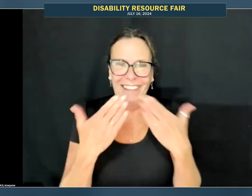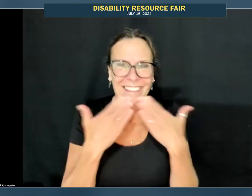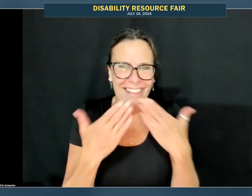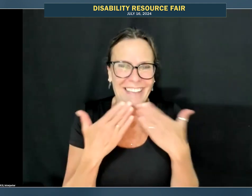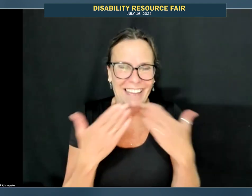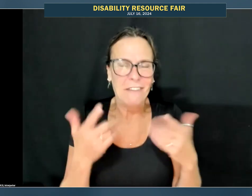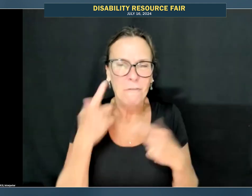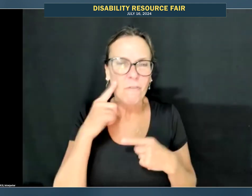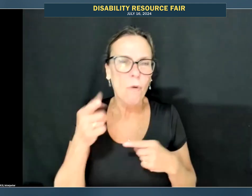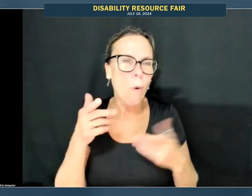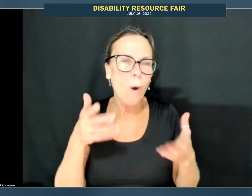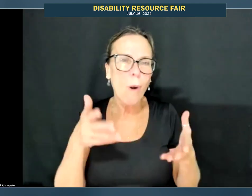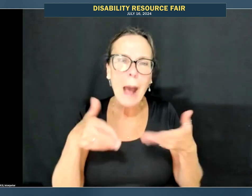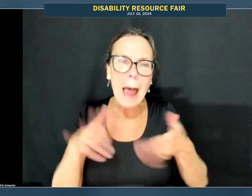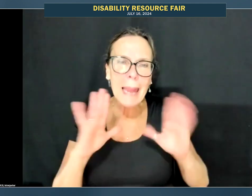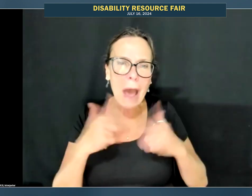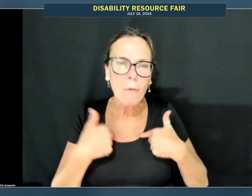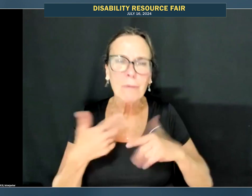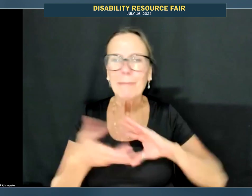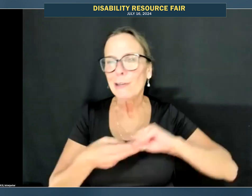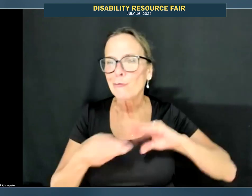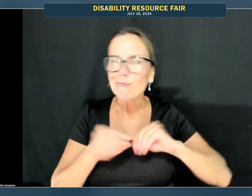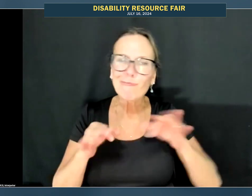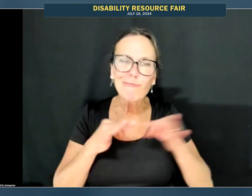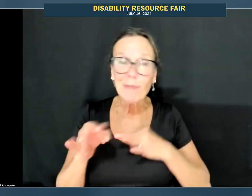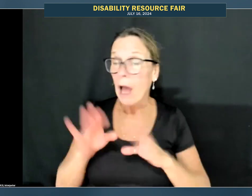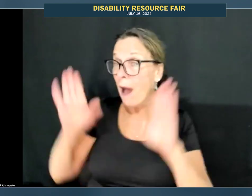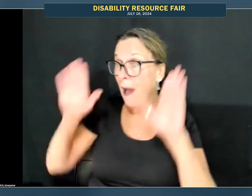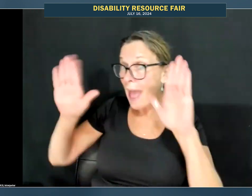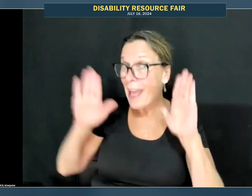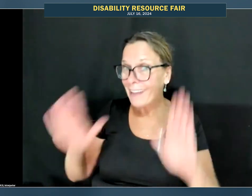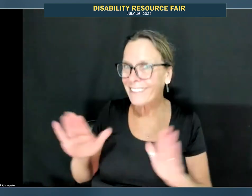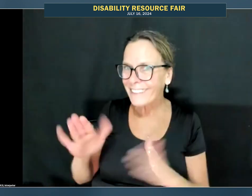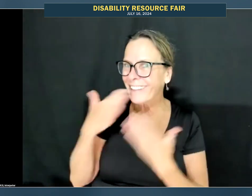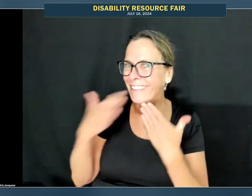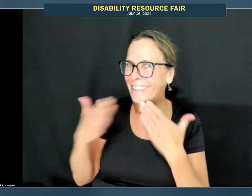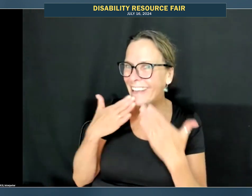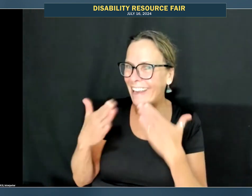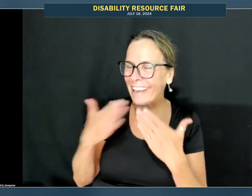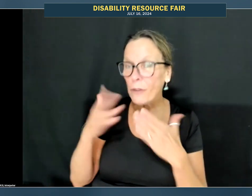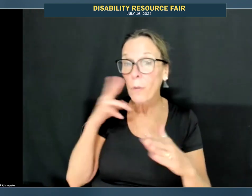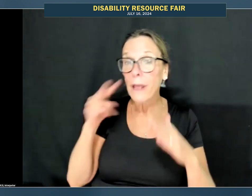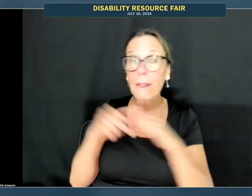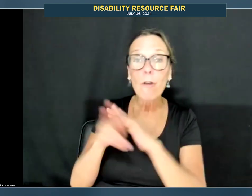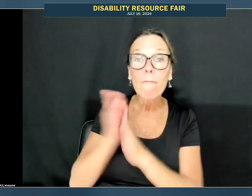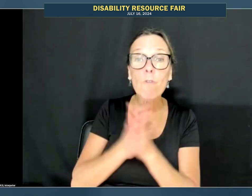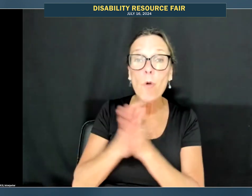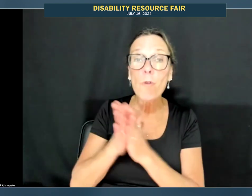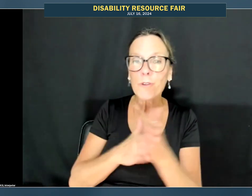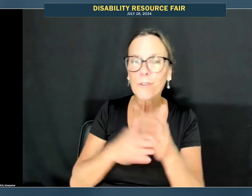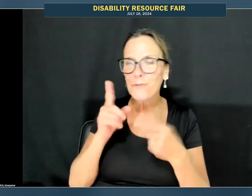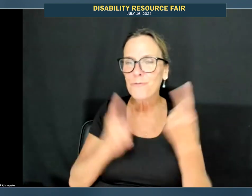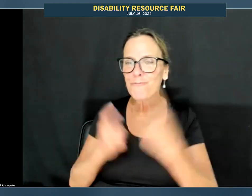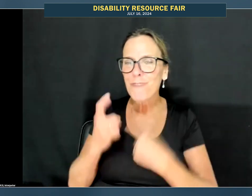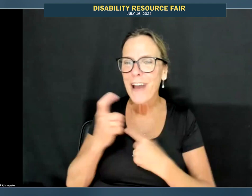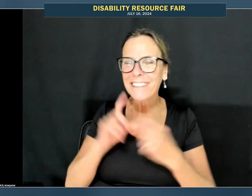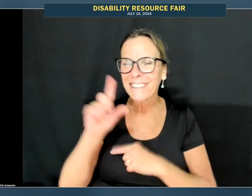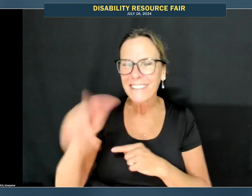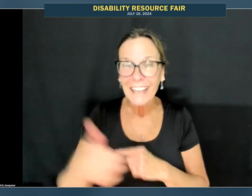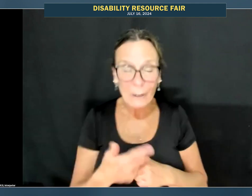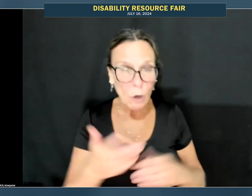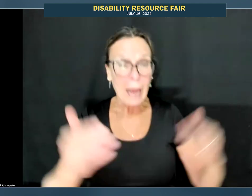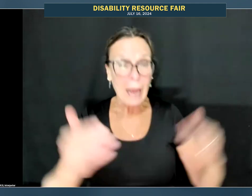it. Awesome. Thank you, David. That was an excellent presentation, and we'll look forward to questions later for that. And coming up